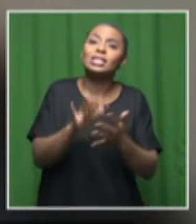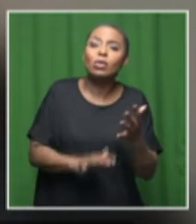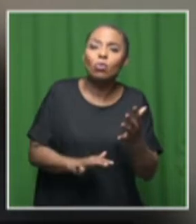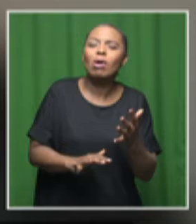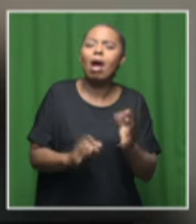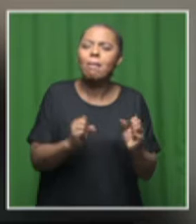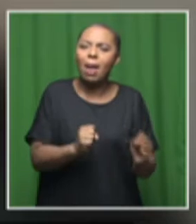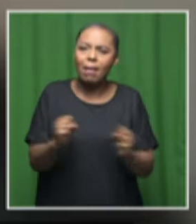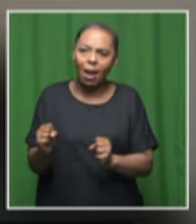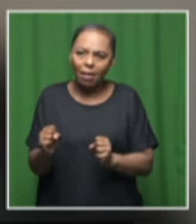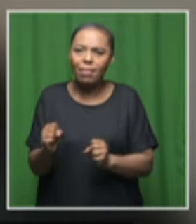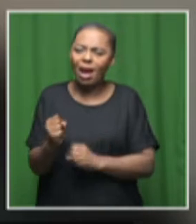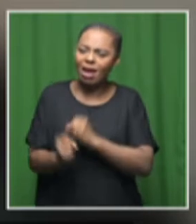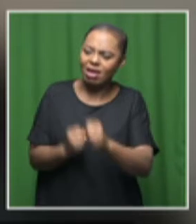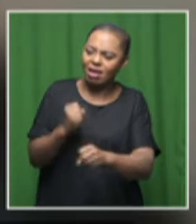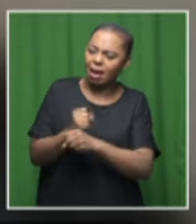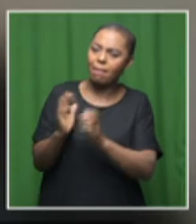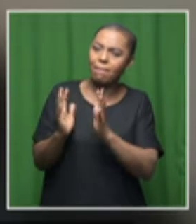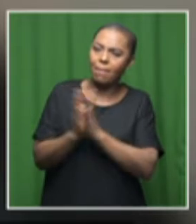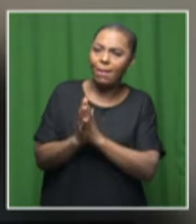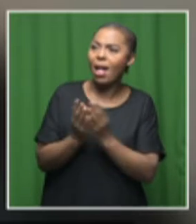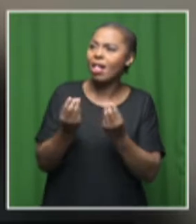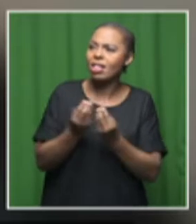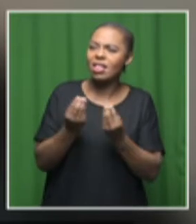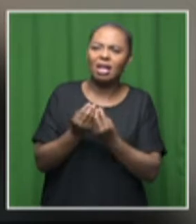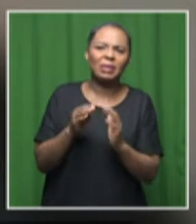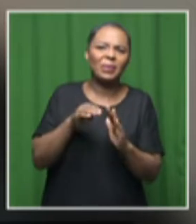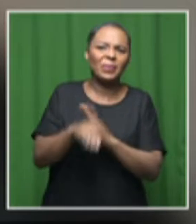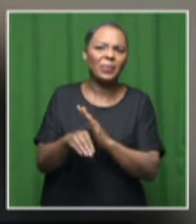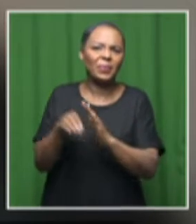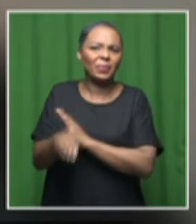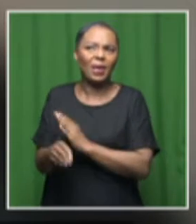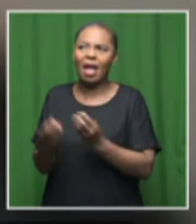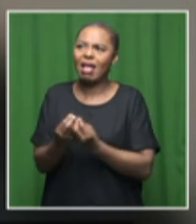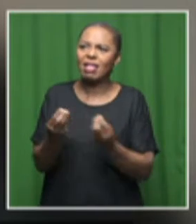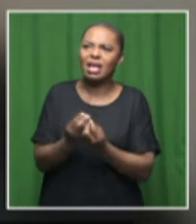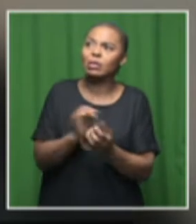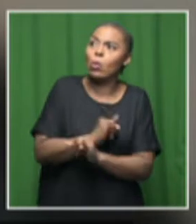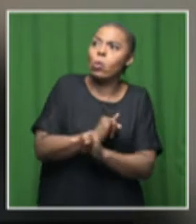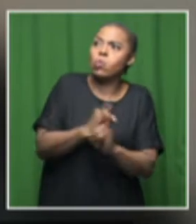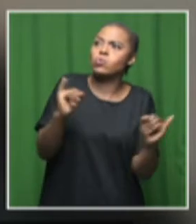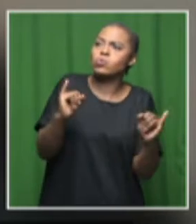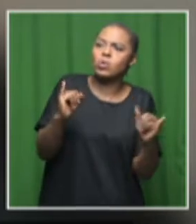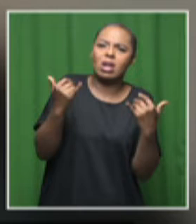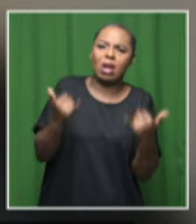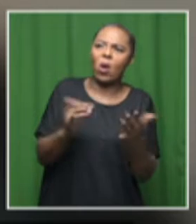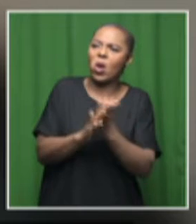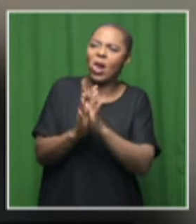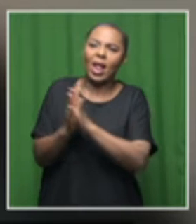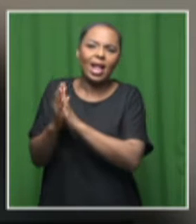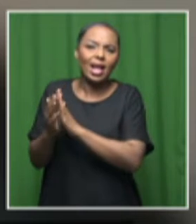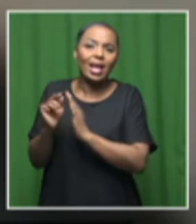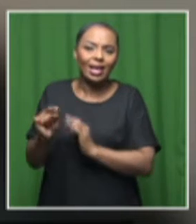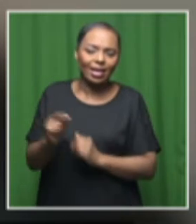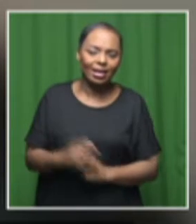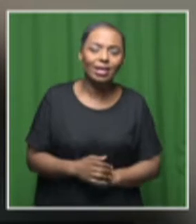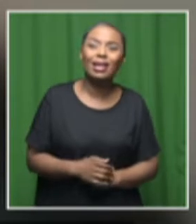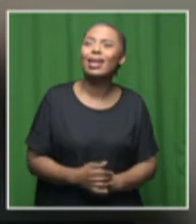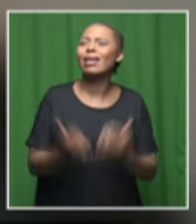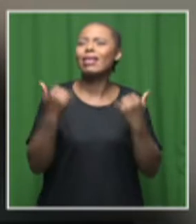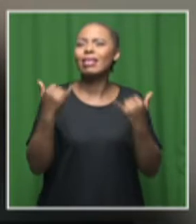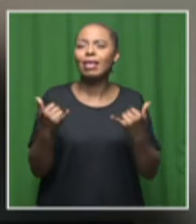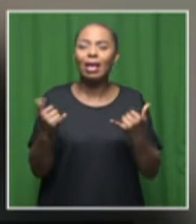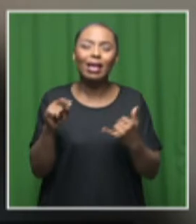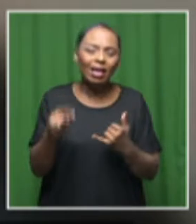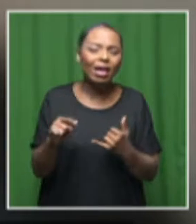for more than a decade. Things have deteriorated. But the primary reasons for this is basically that